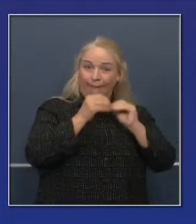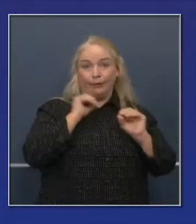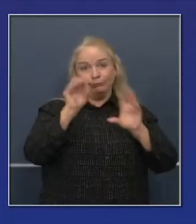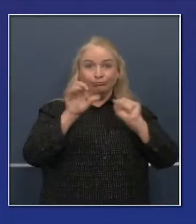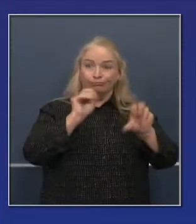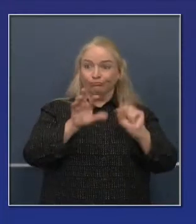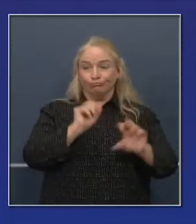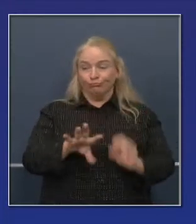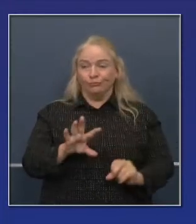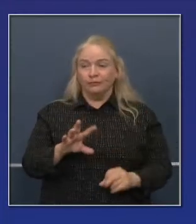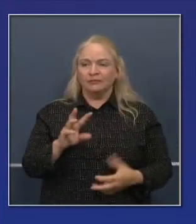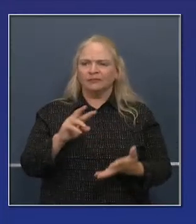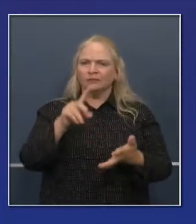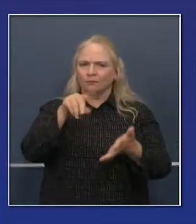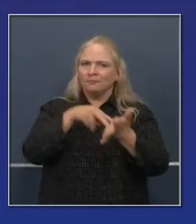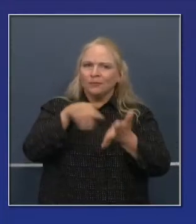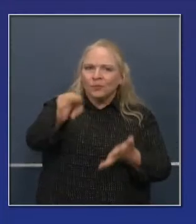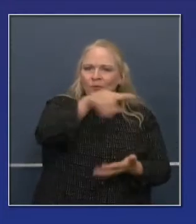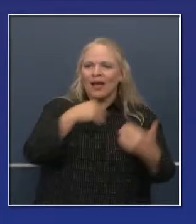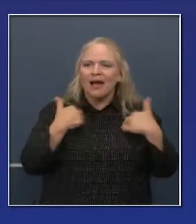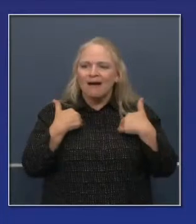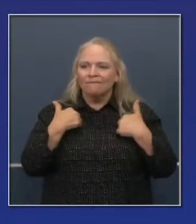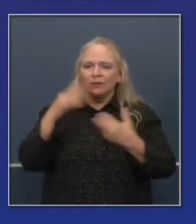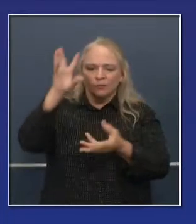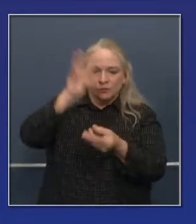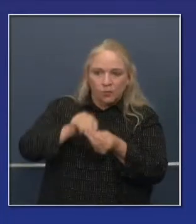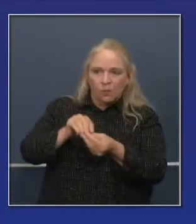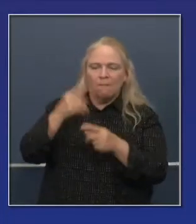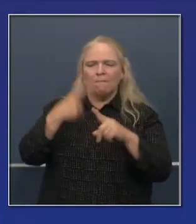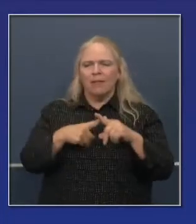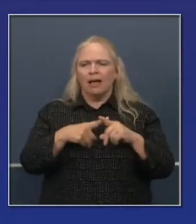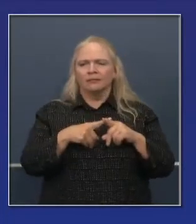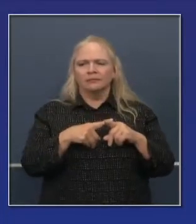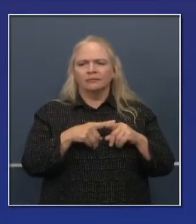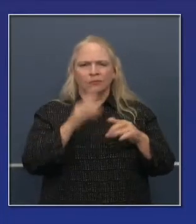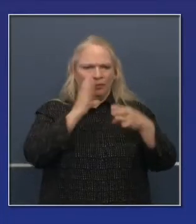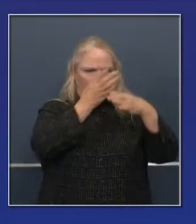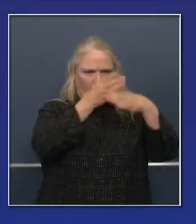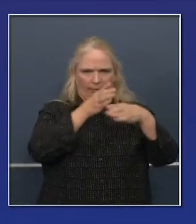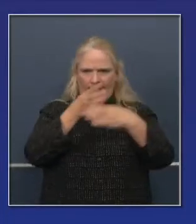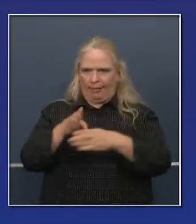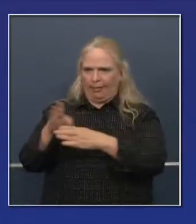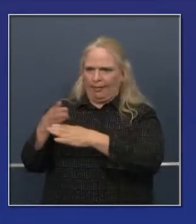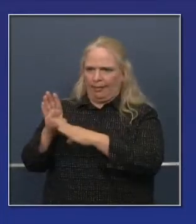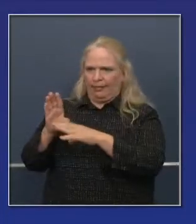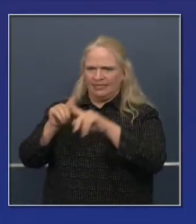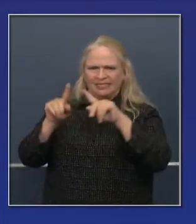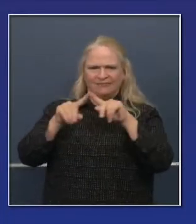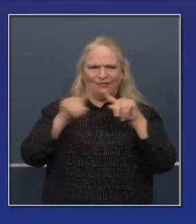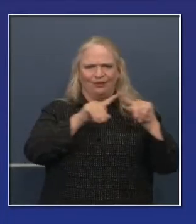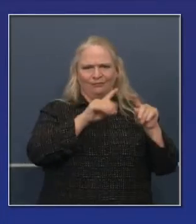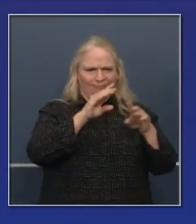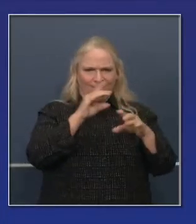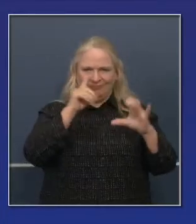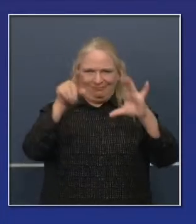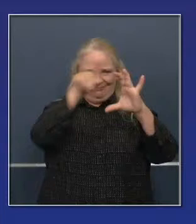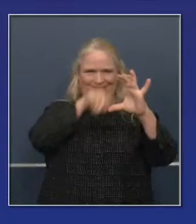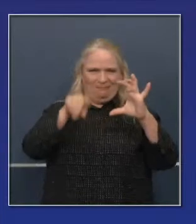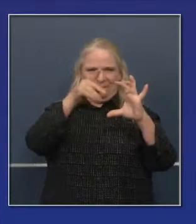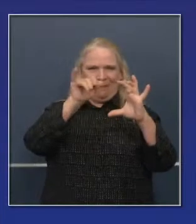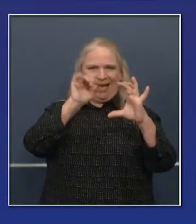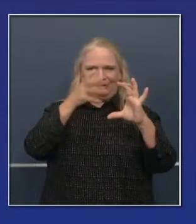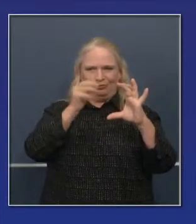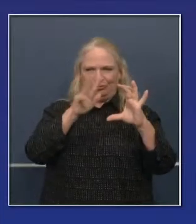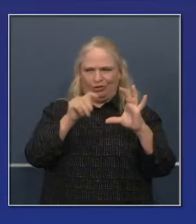the sum total of all local numbers. None of us live in the aggregate. We live somewhere in the state